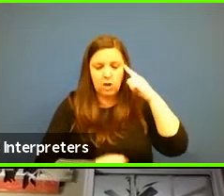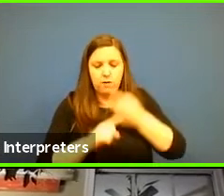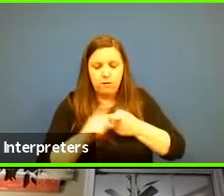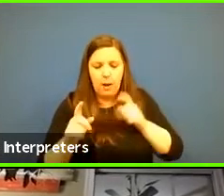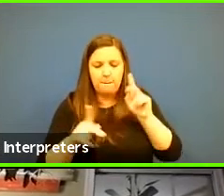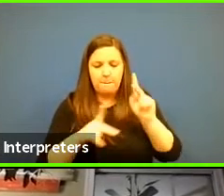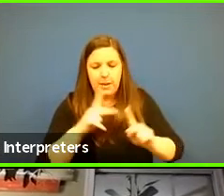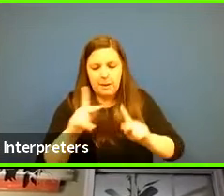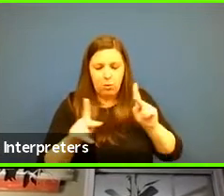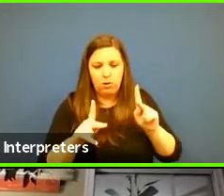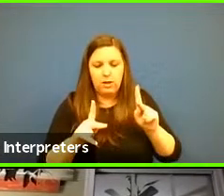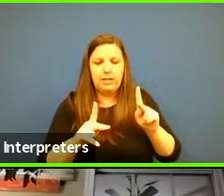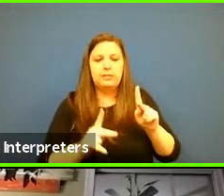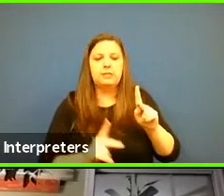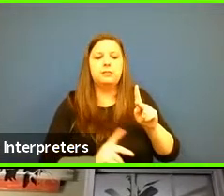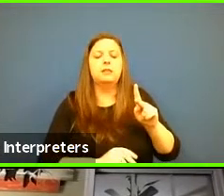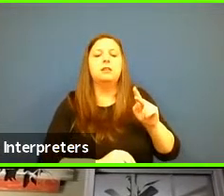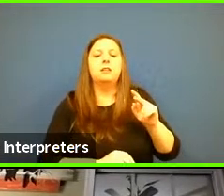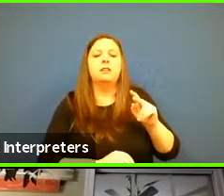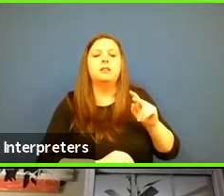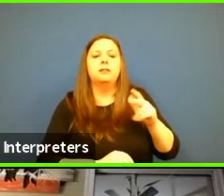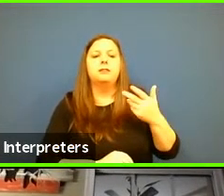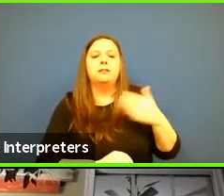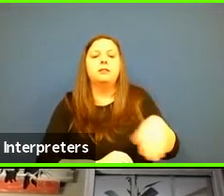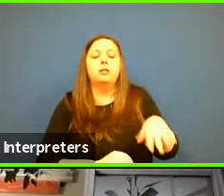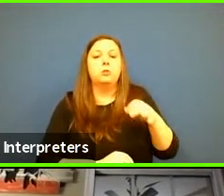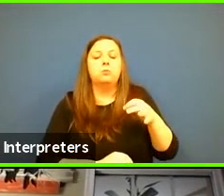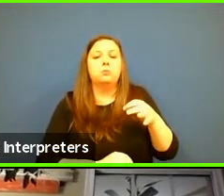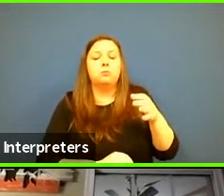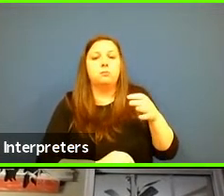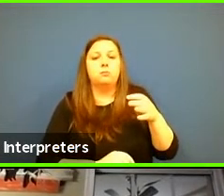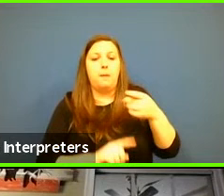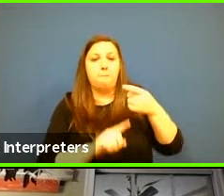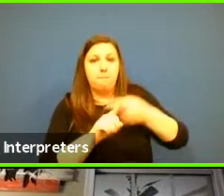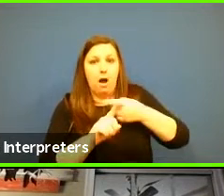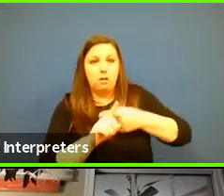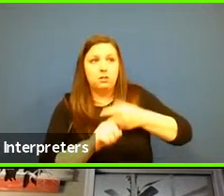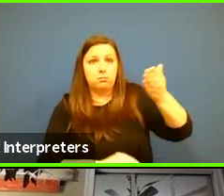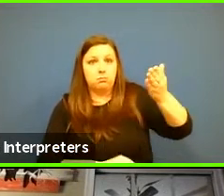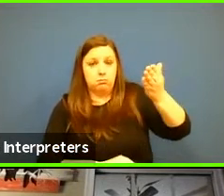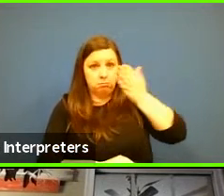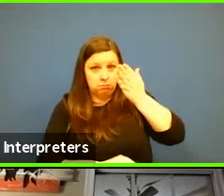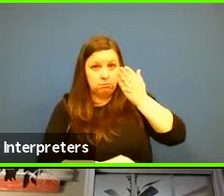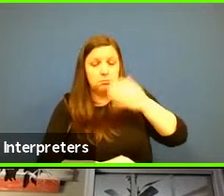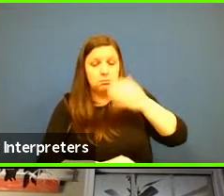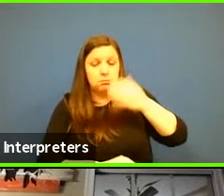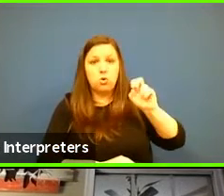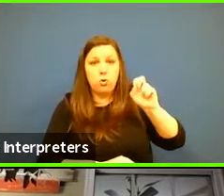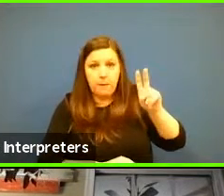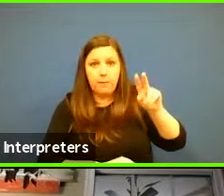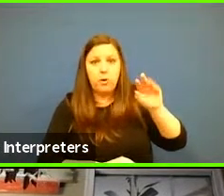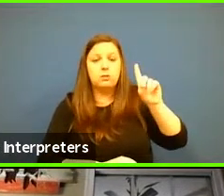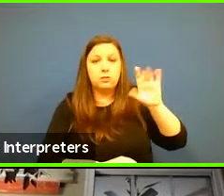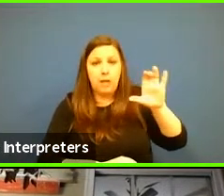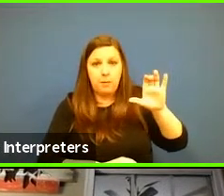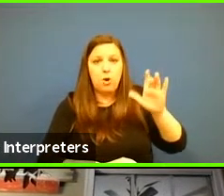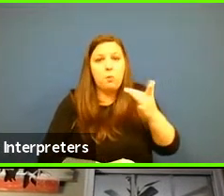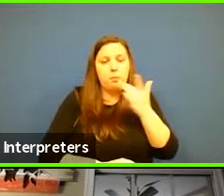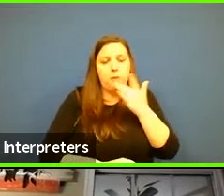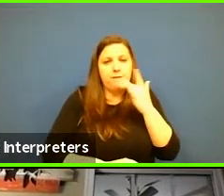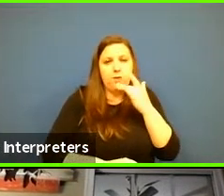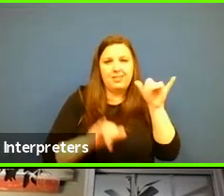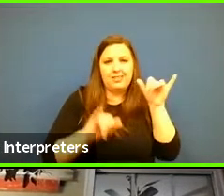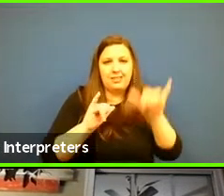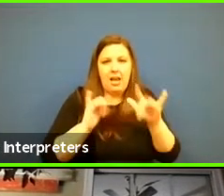these next couple of months, November and December, the preference would be to stay virtual and use that